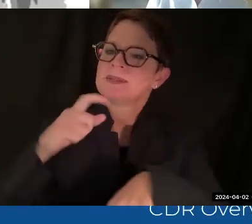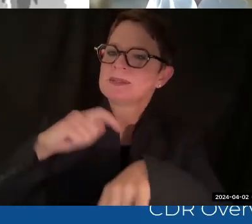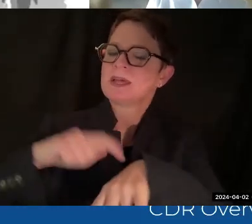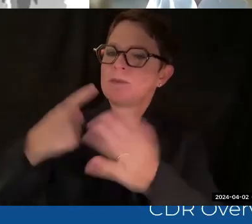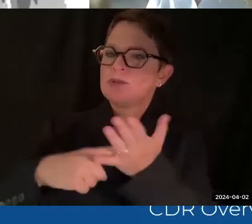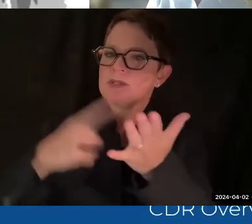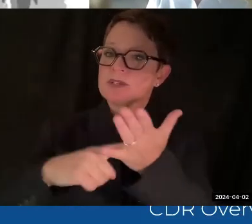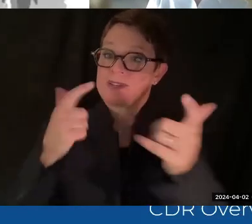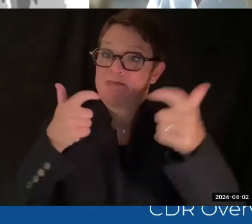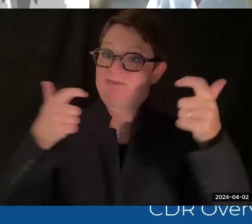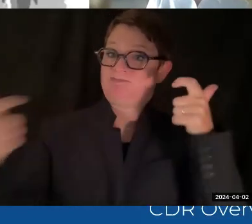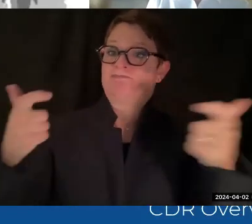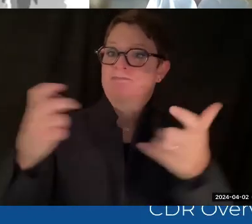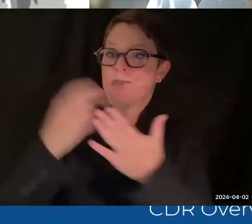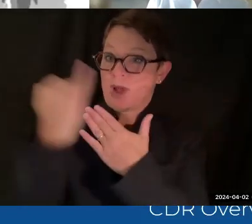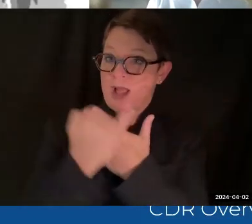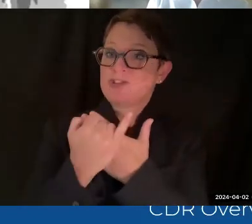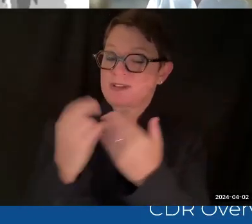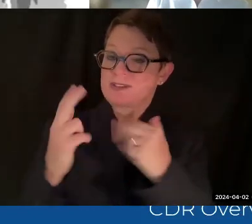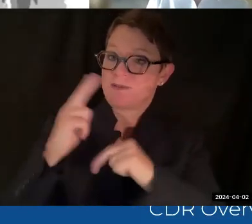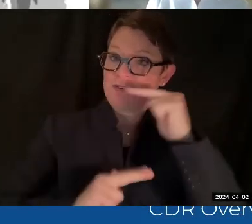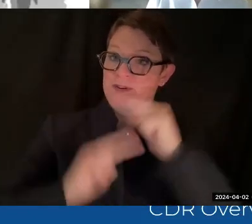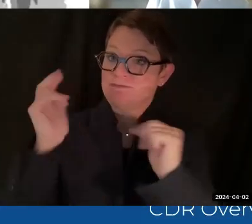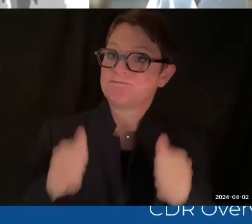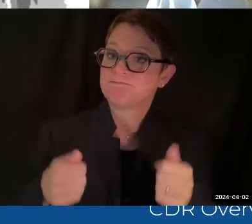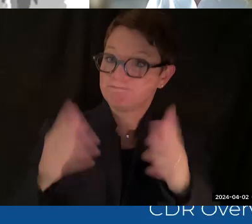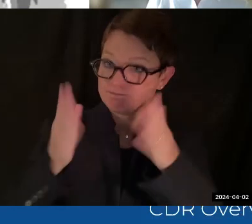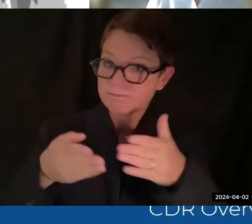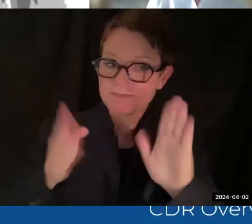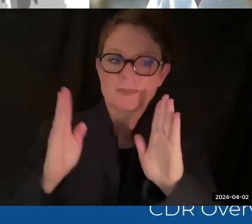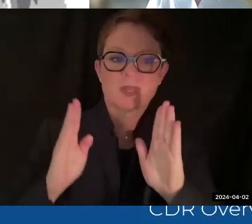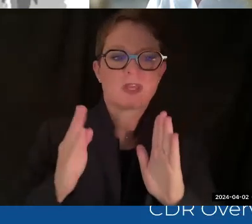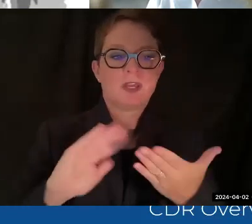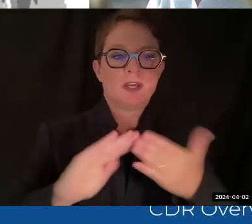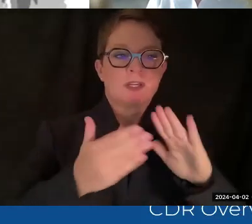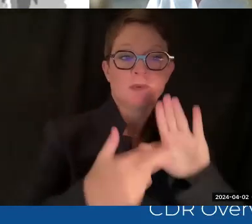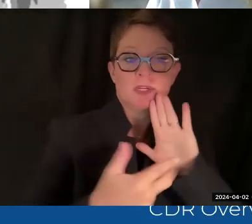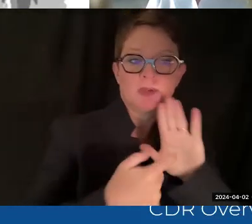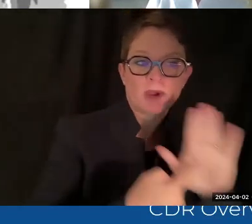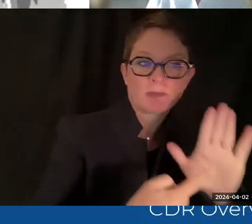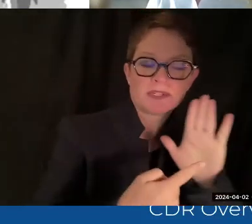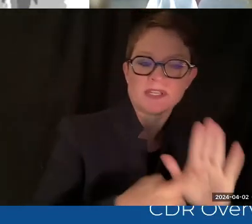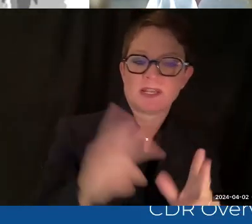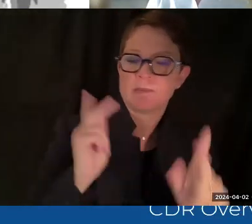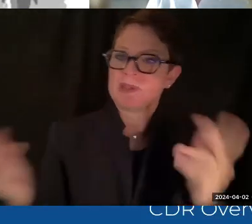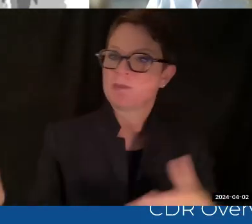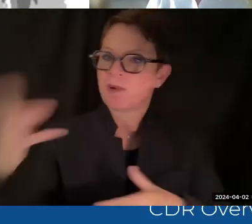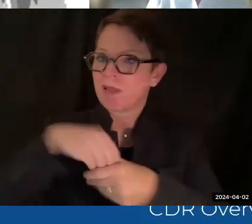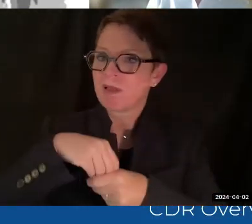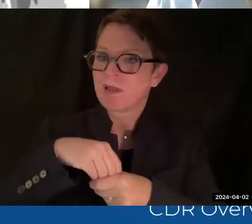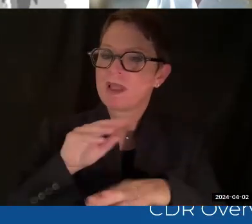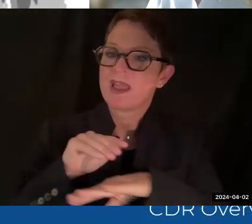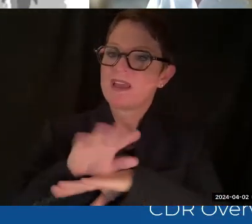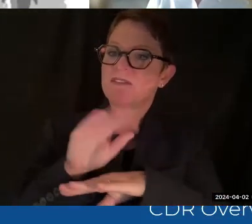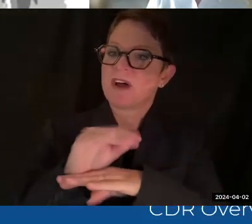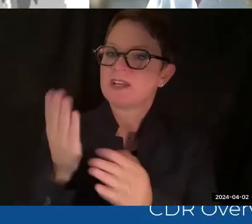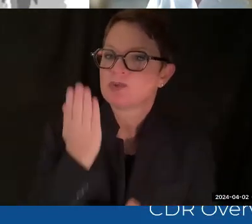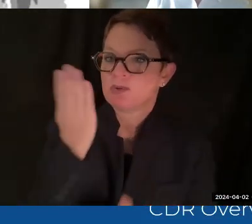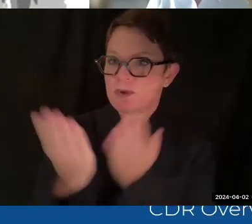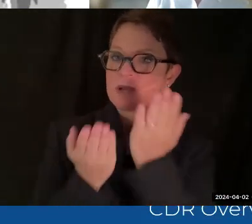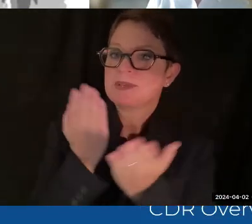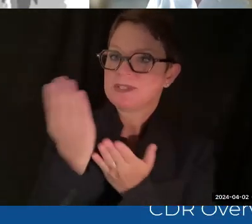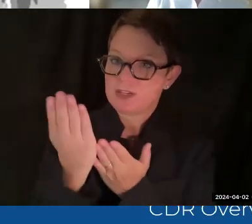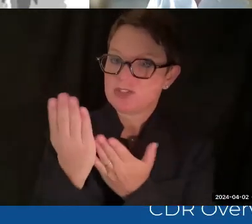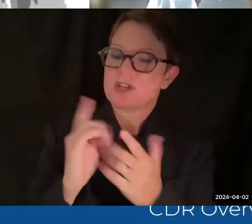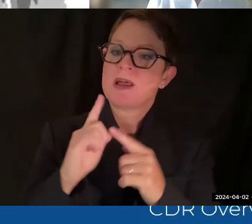projects. The Committee of Design Professionals and Community Representatives makes advisory recommendations